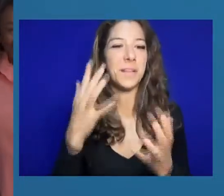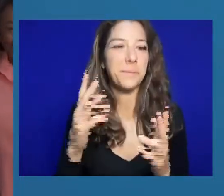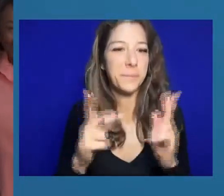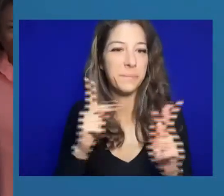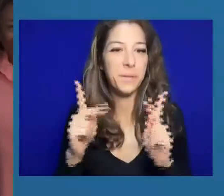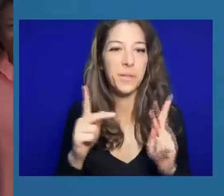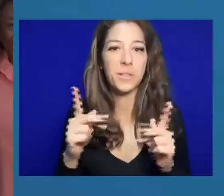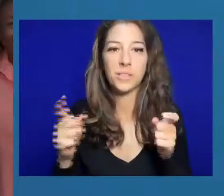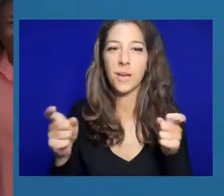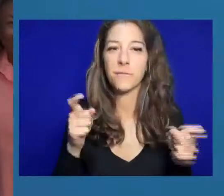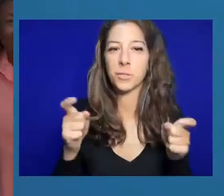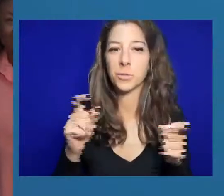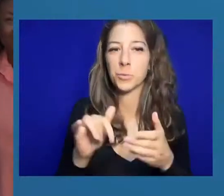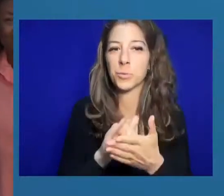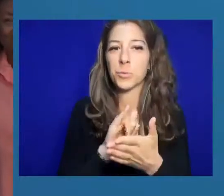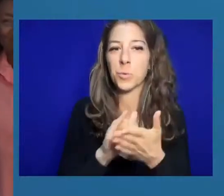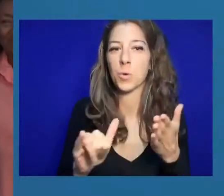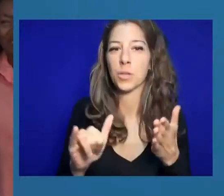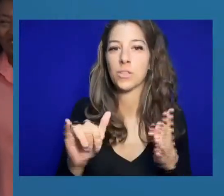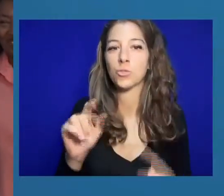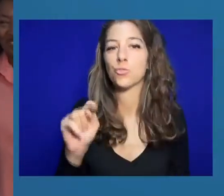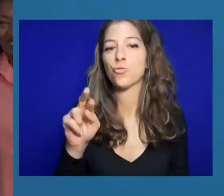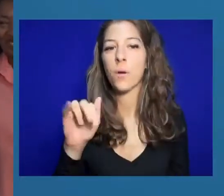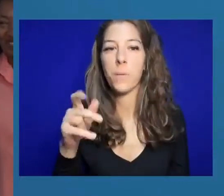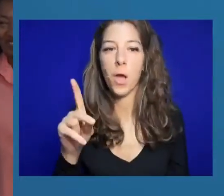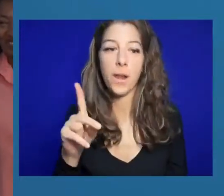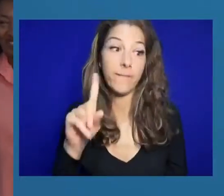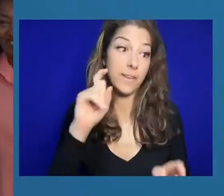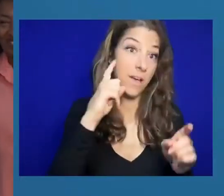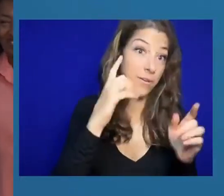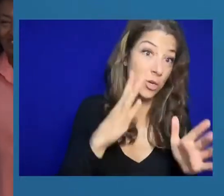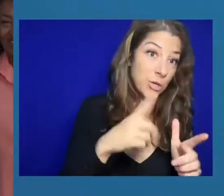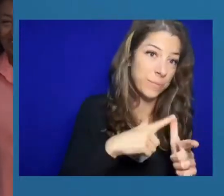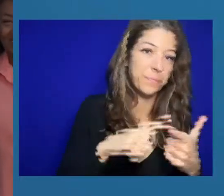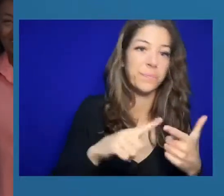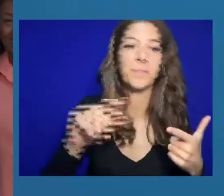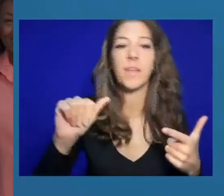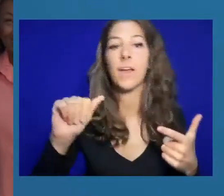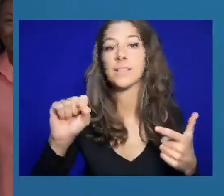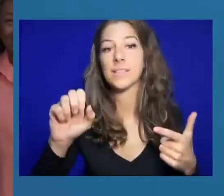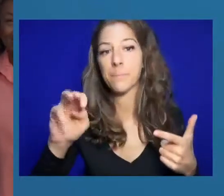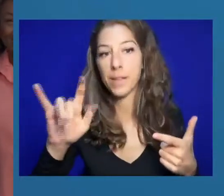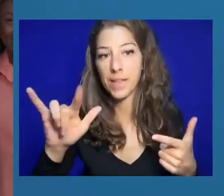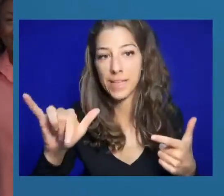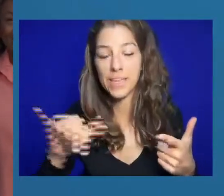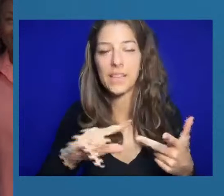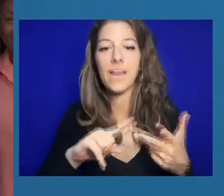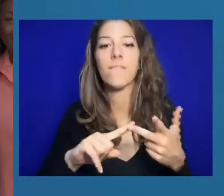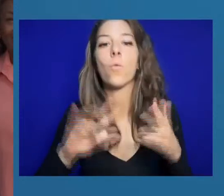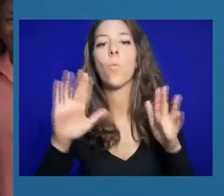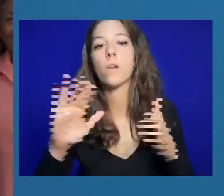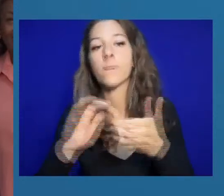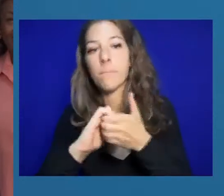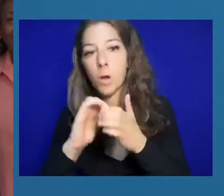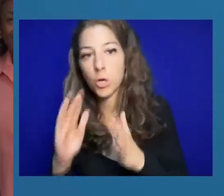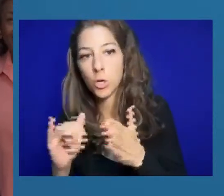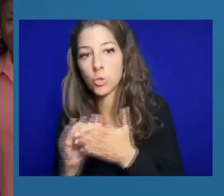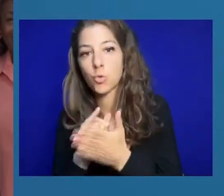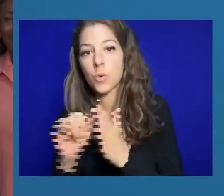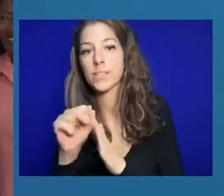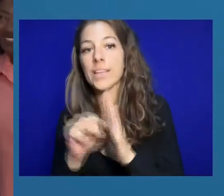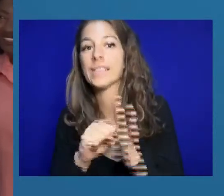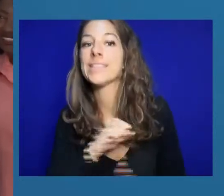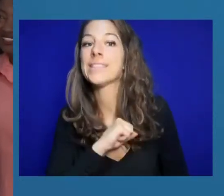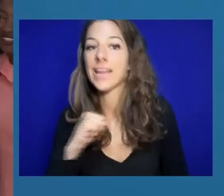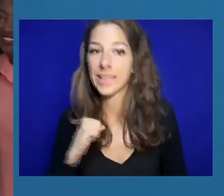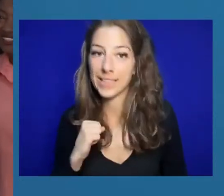York it's a tripod. We have our great governor, you have the Assembly, and then we have a wonderful partner in the New York State Senate, but